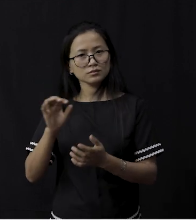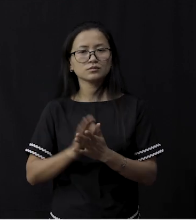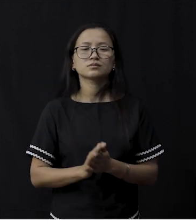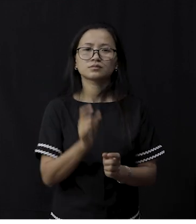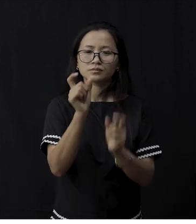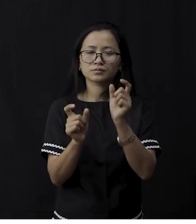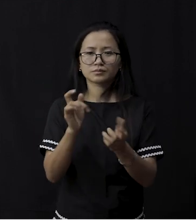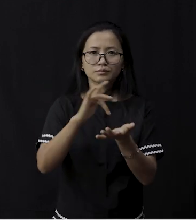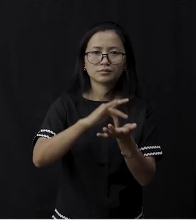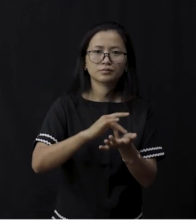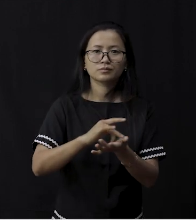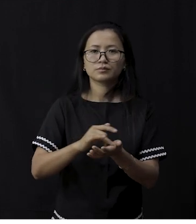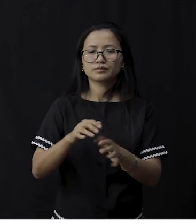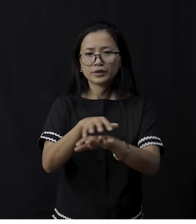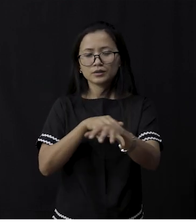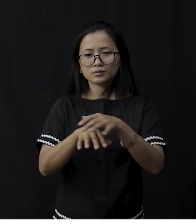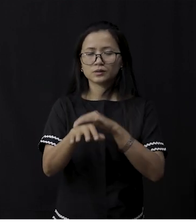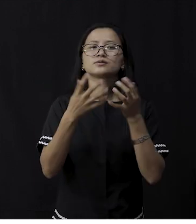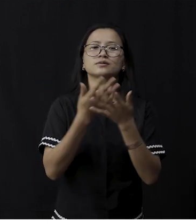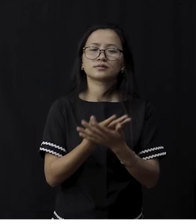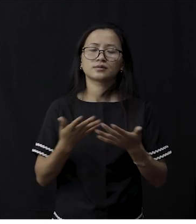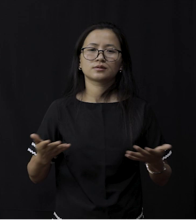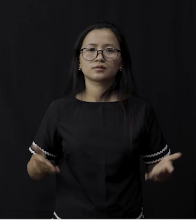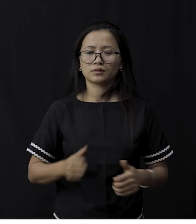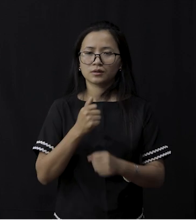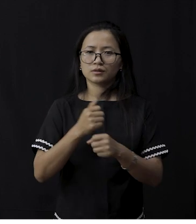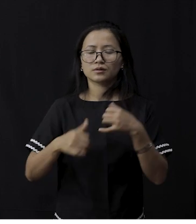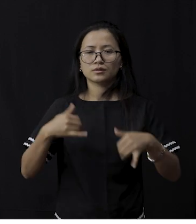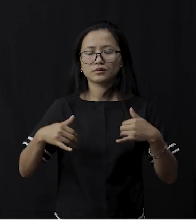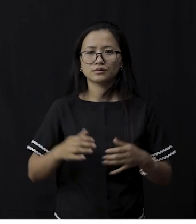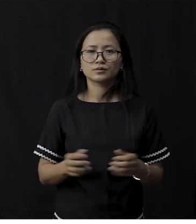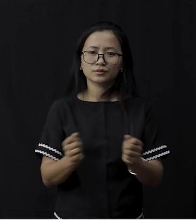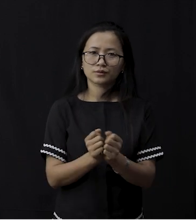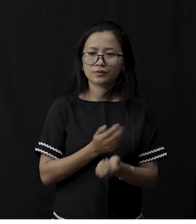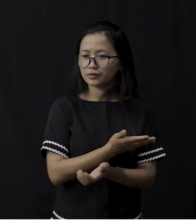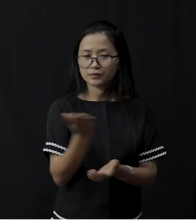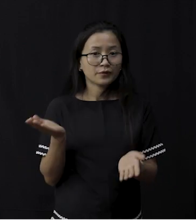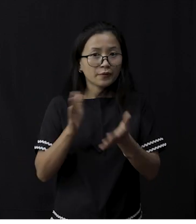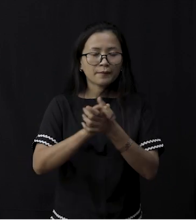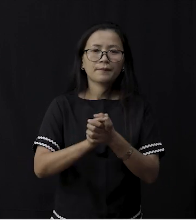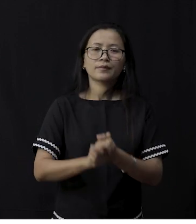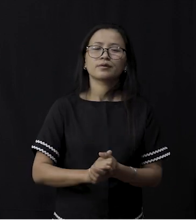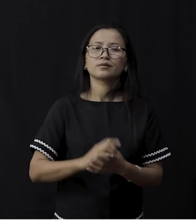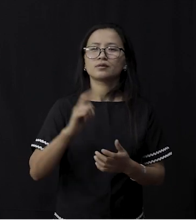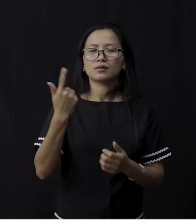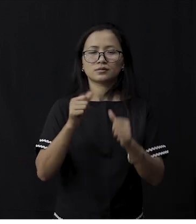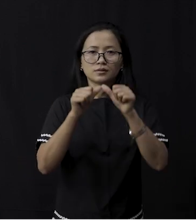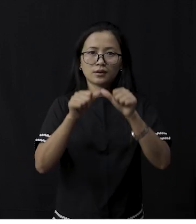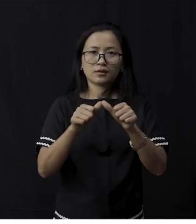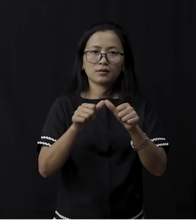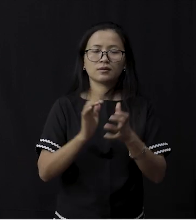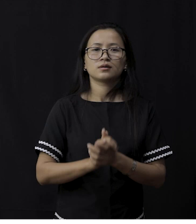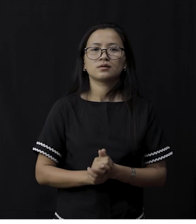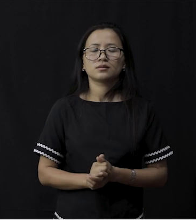the people, place, animal, thing. You can also play a game with your friend. Just say the first letter A and quickly write